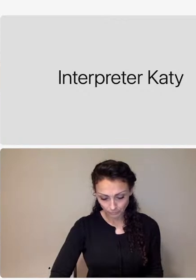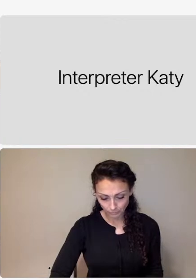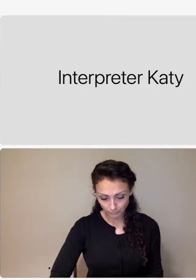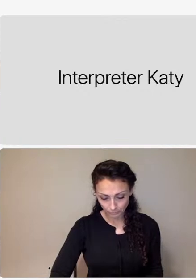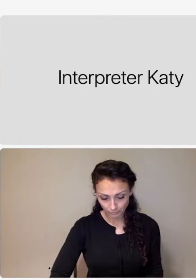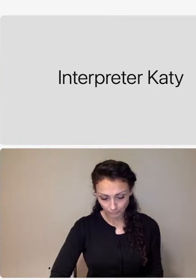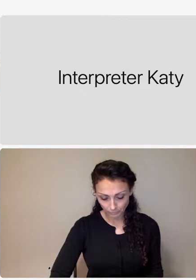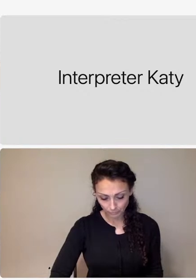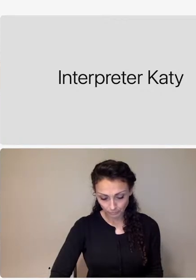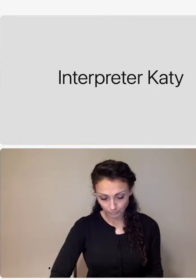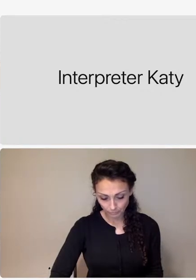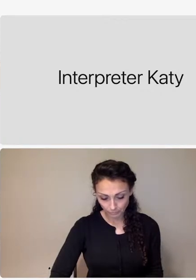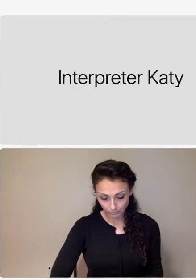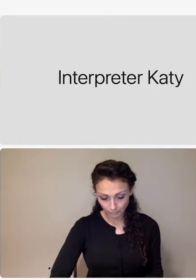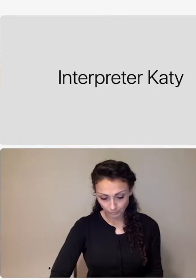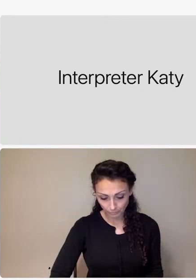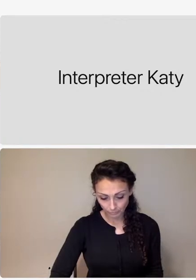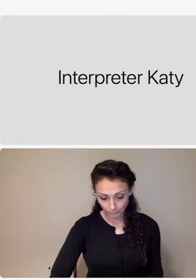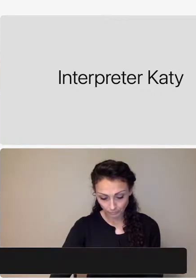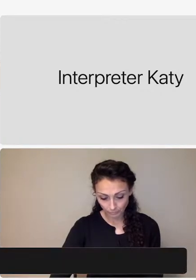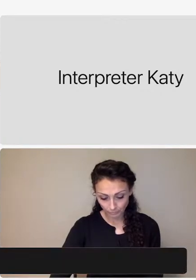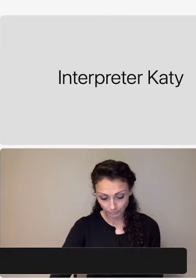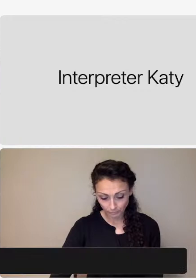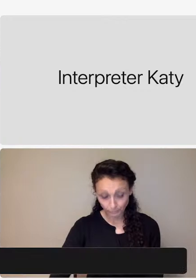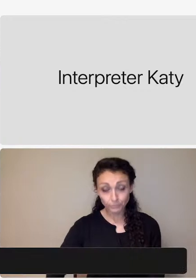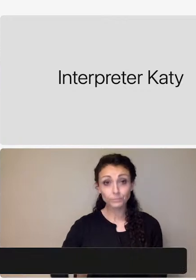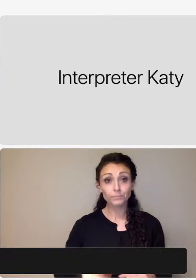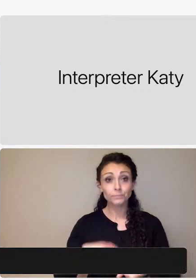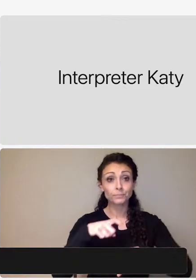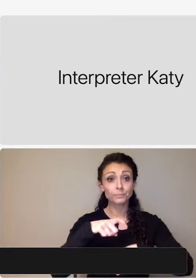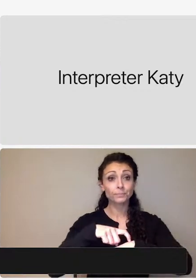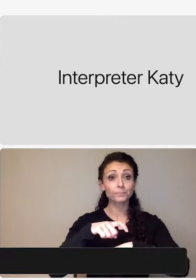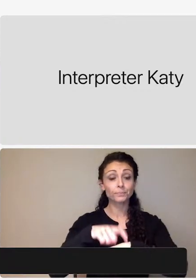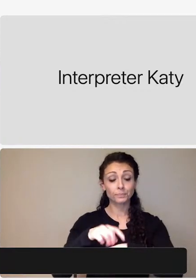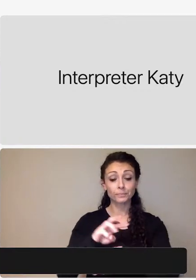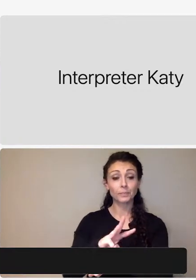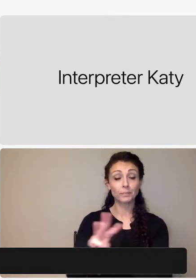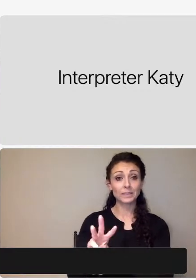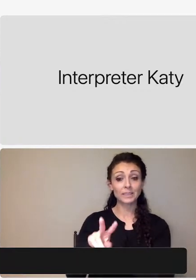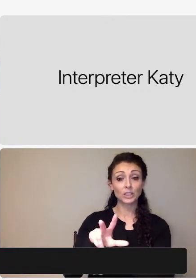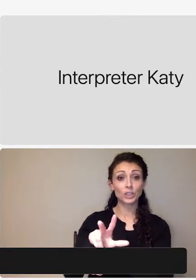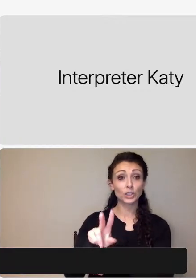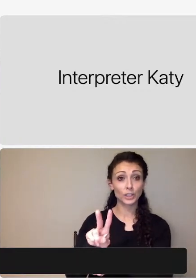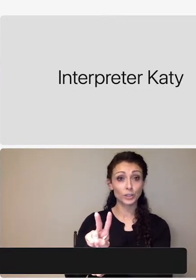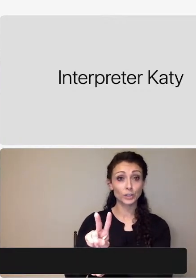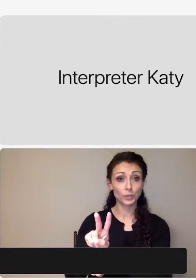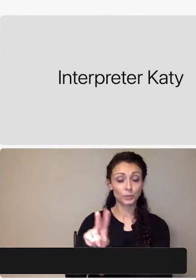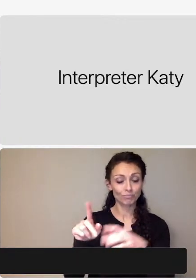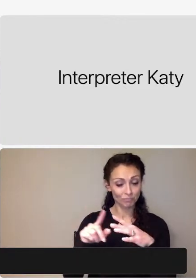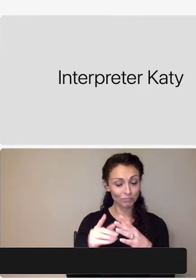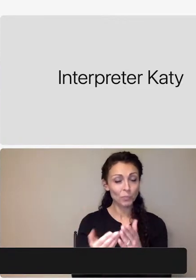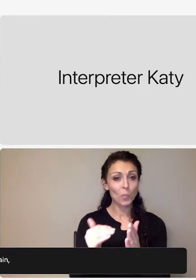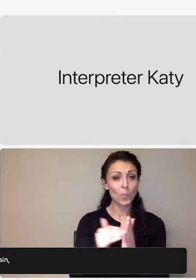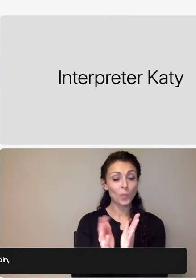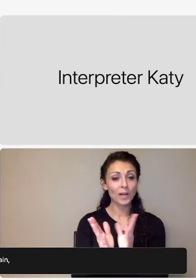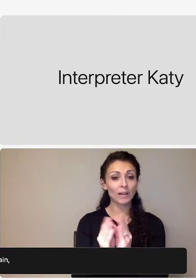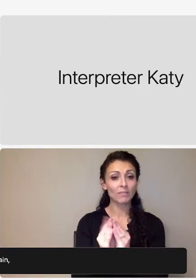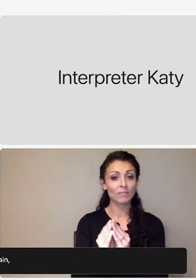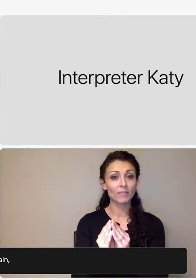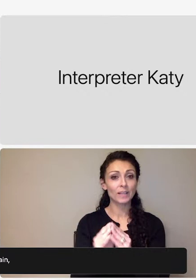okay it is 6 32 and we are going to reconvene our meeting again 5.0